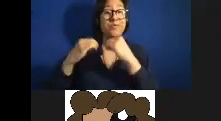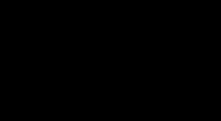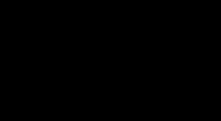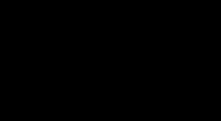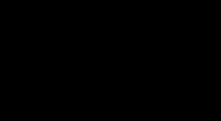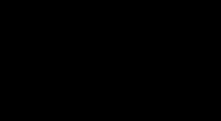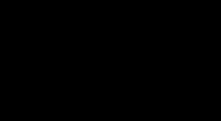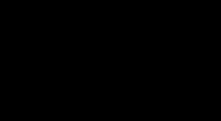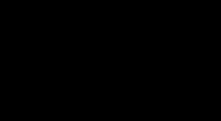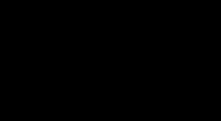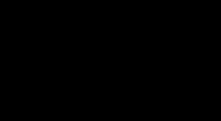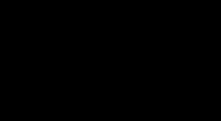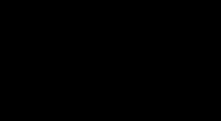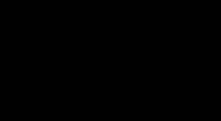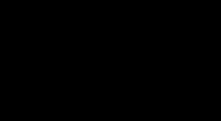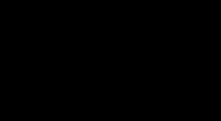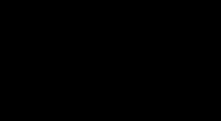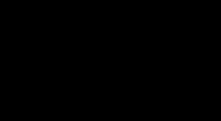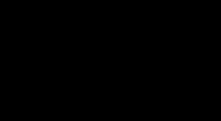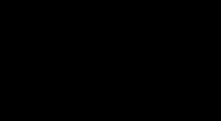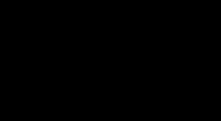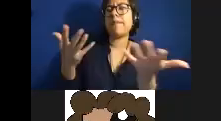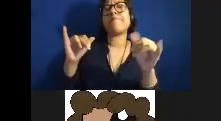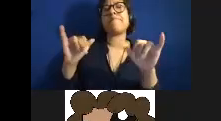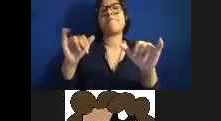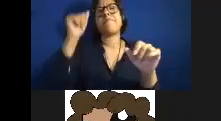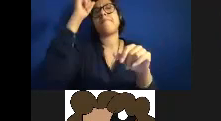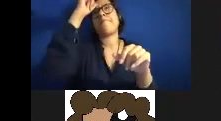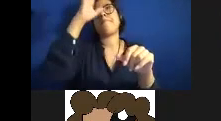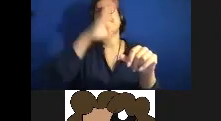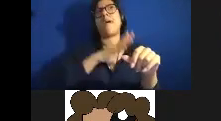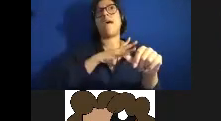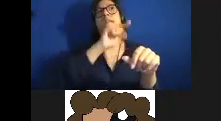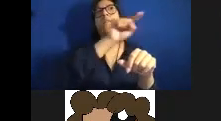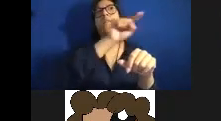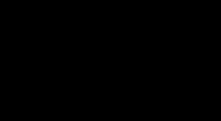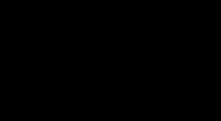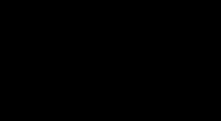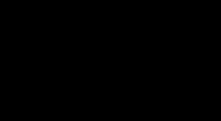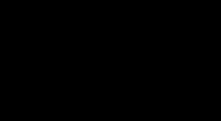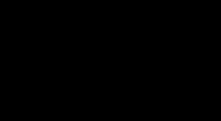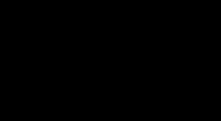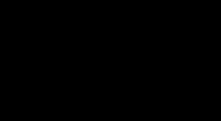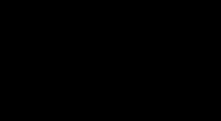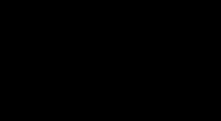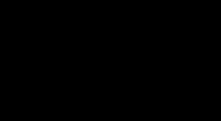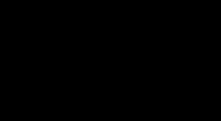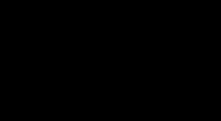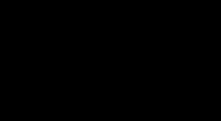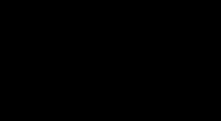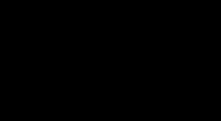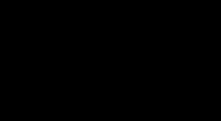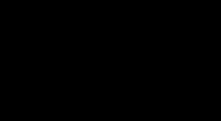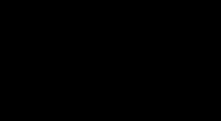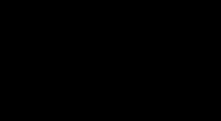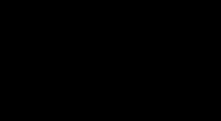things of that nature, you find that, you know, men who own businesses or nonprofits or what have you, they're typically the